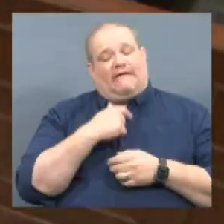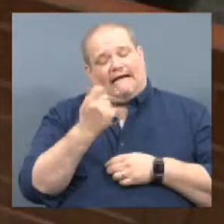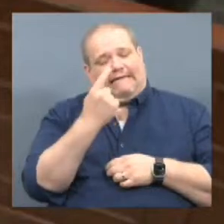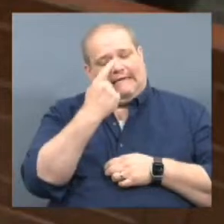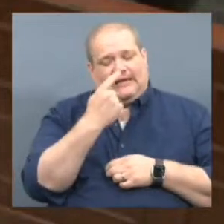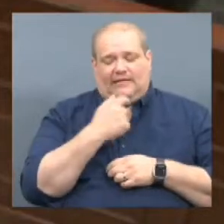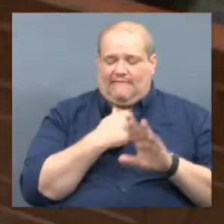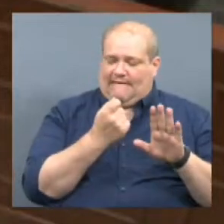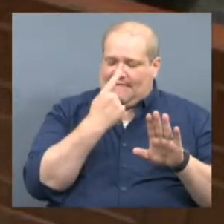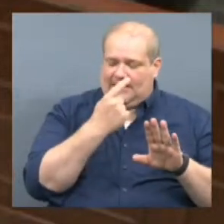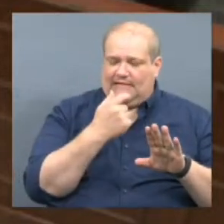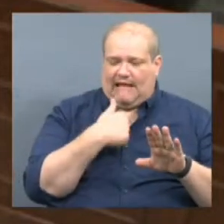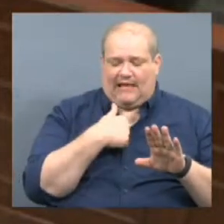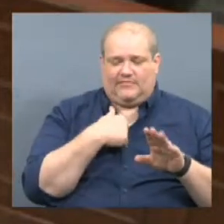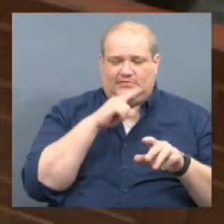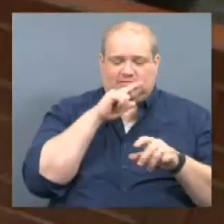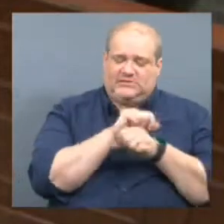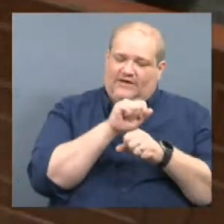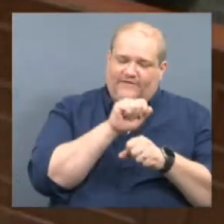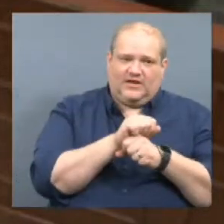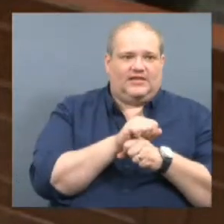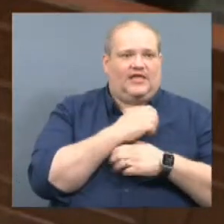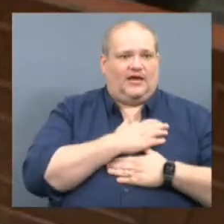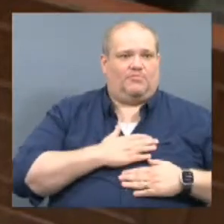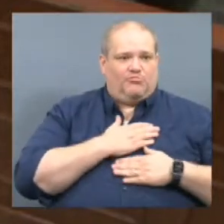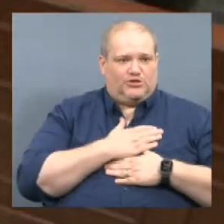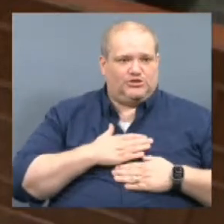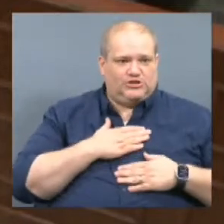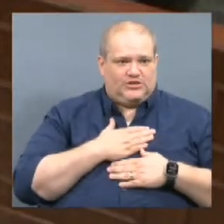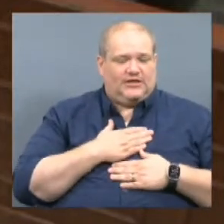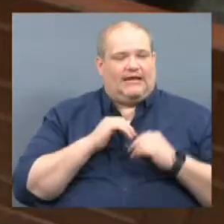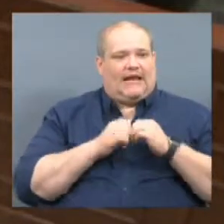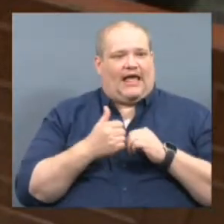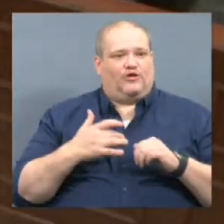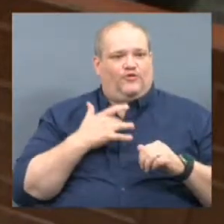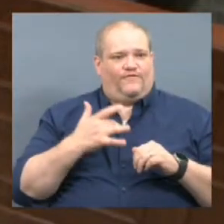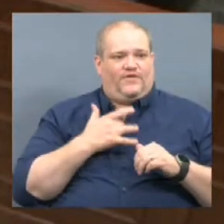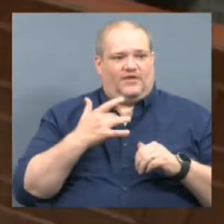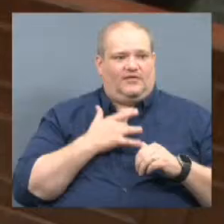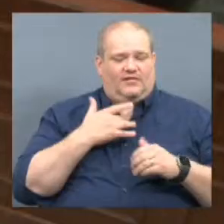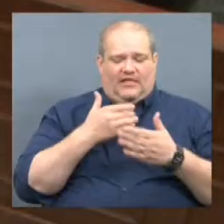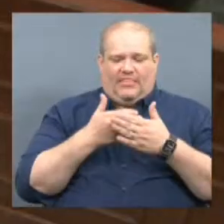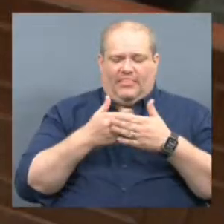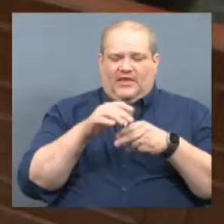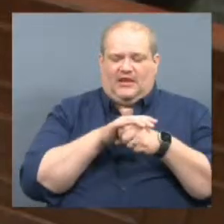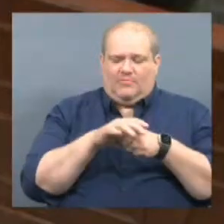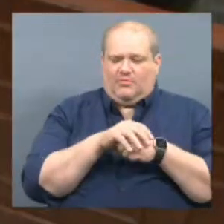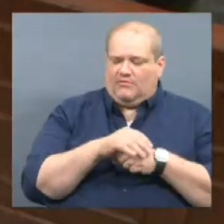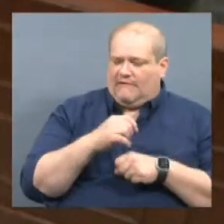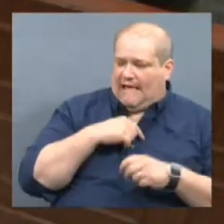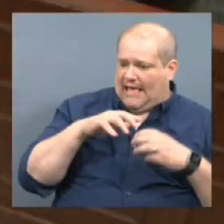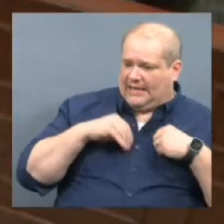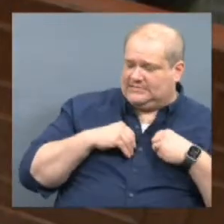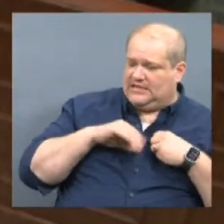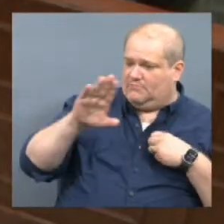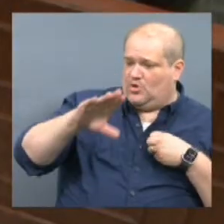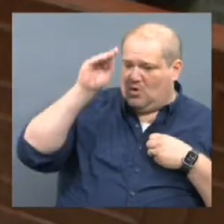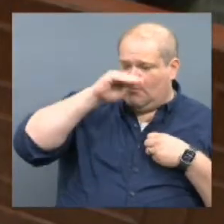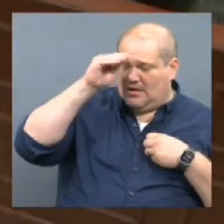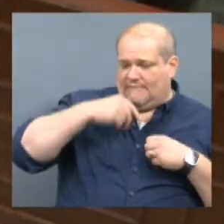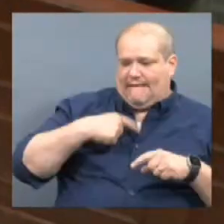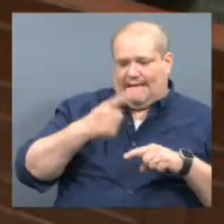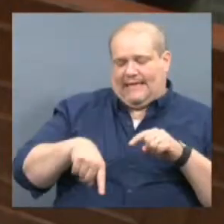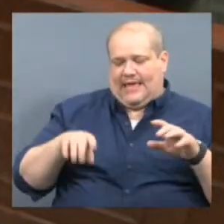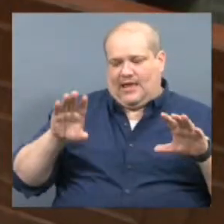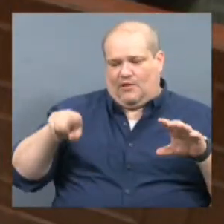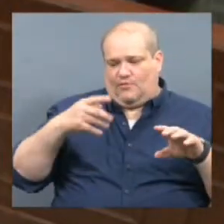I have definitely appreciation of how you feel and the neighborhood, how they feel. I accept whatever your opinion is. I can't do